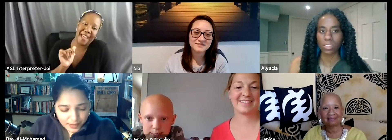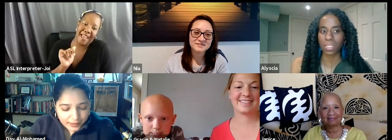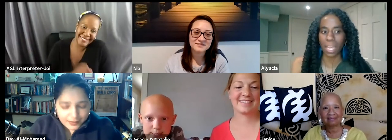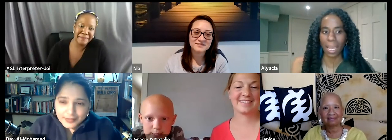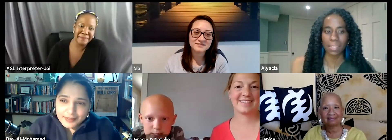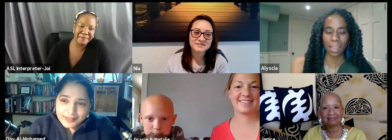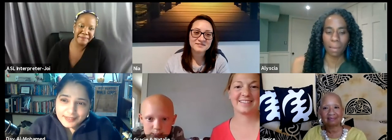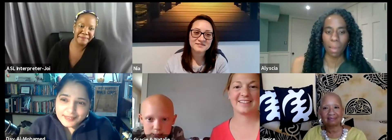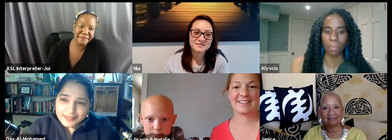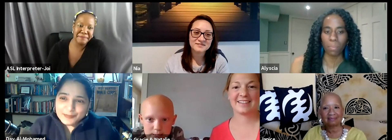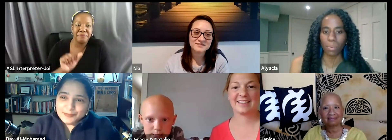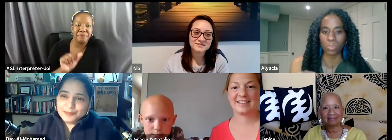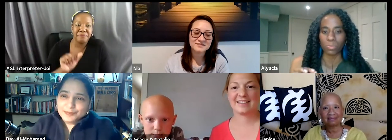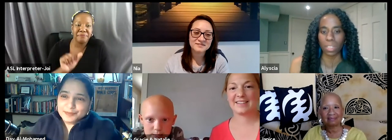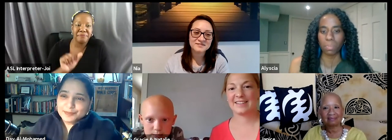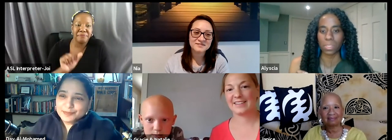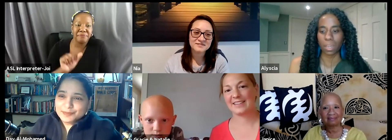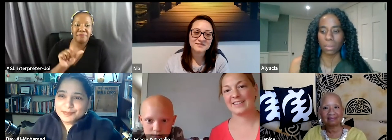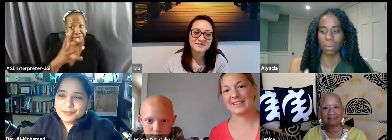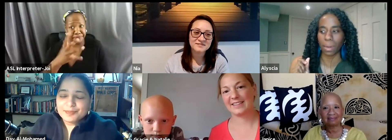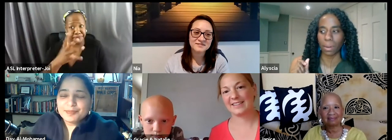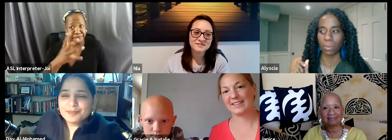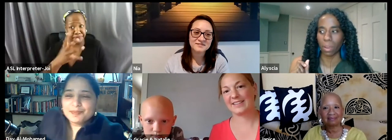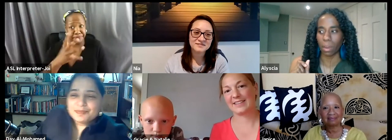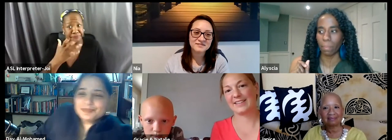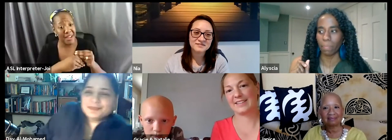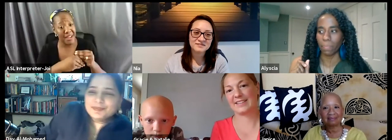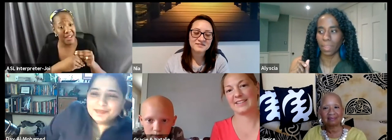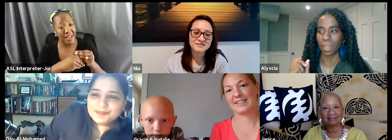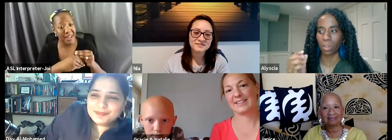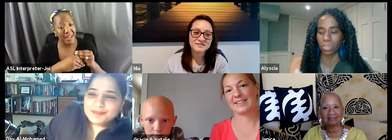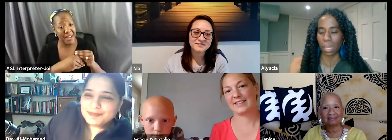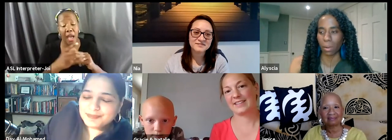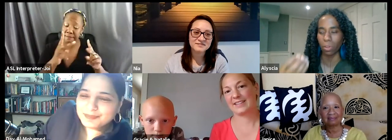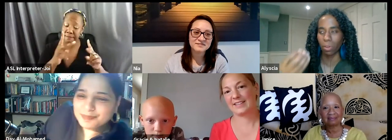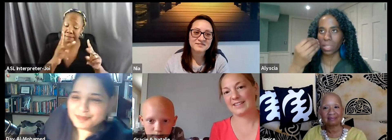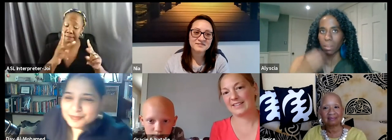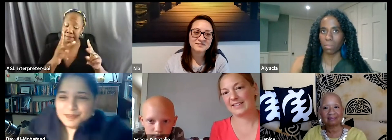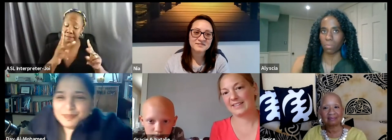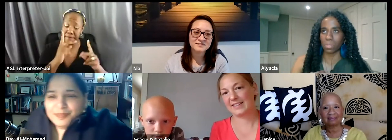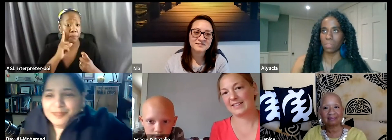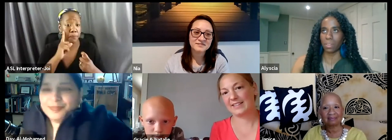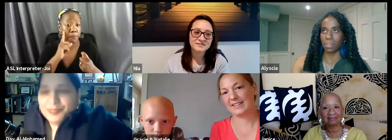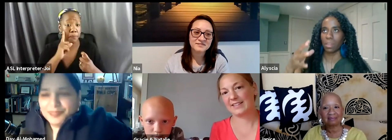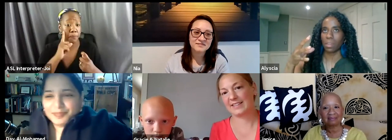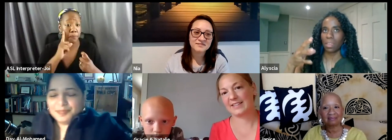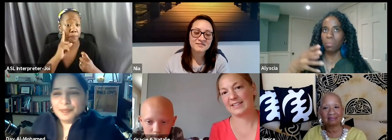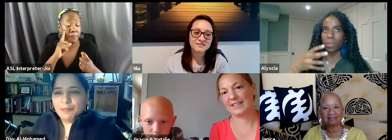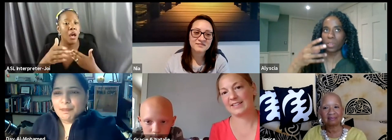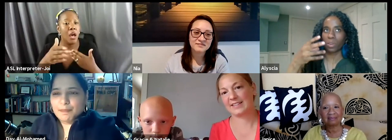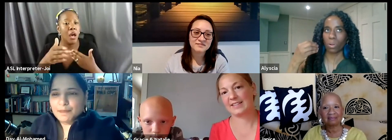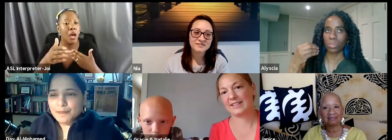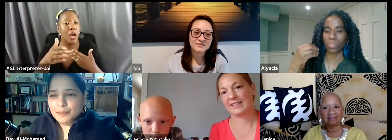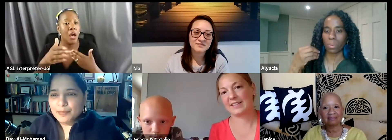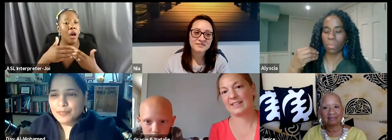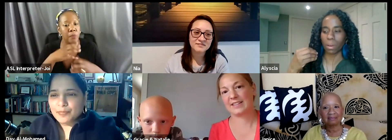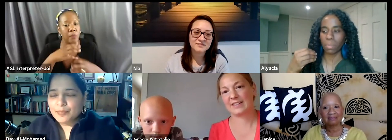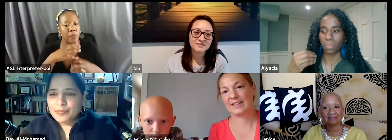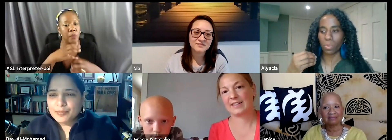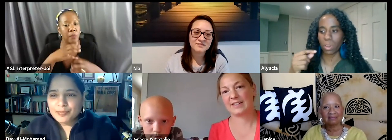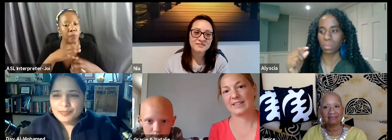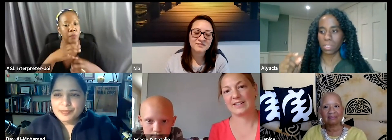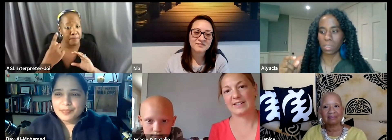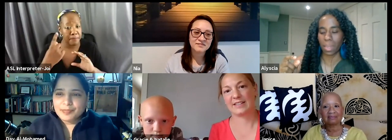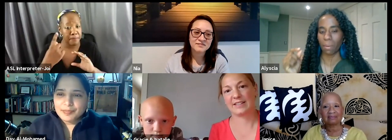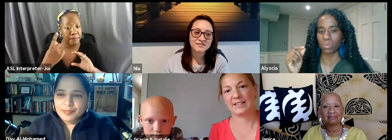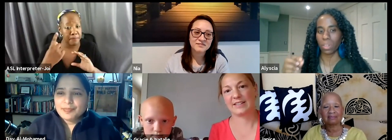I also wanted to add to that. I was really particular about because although I was receiving emails or calls from people